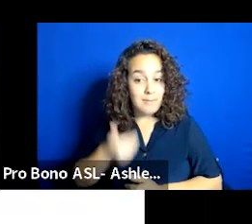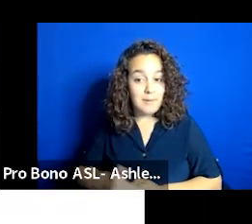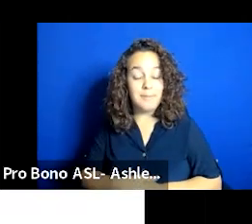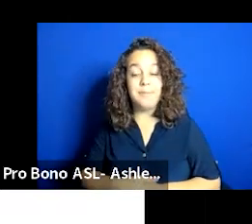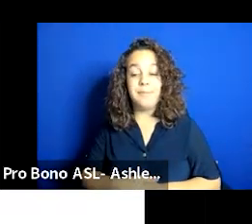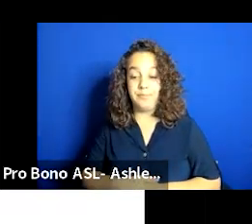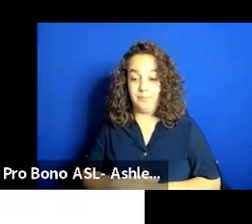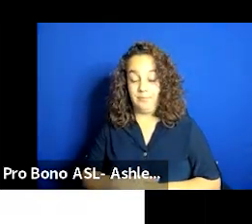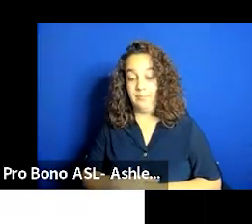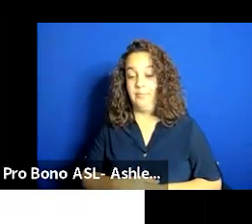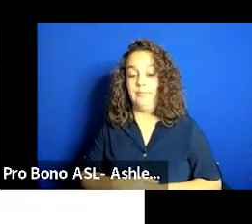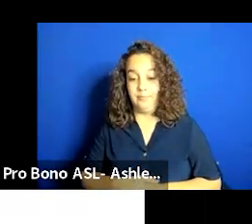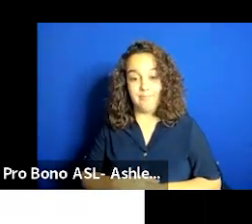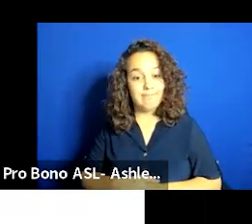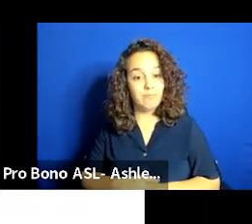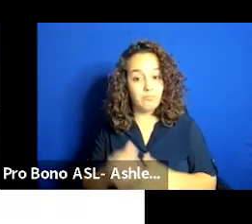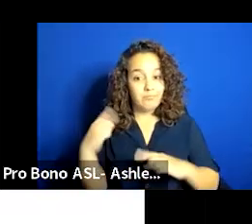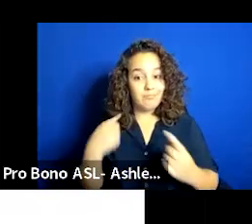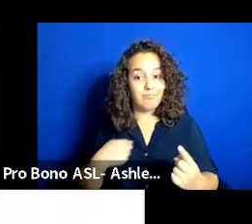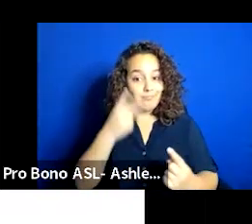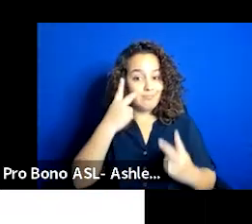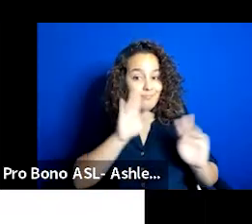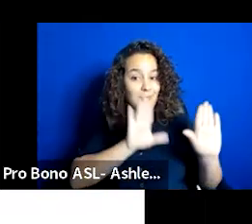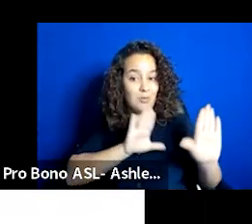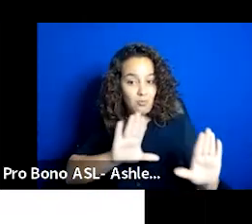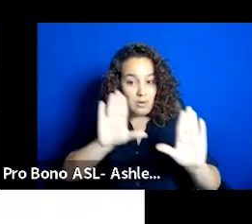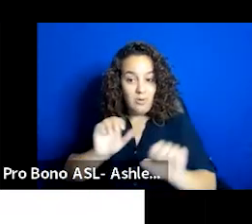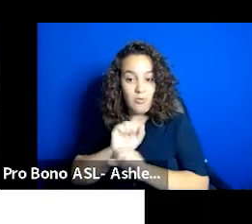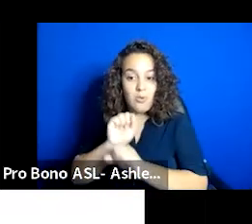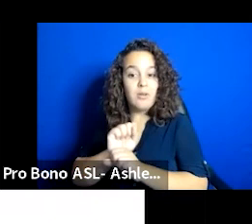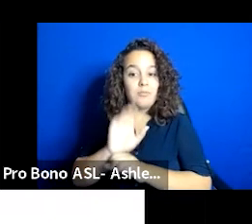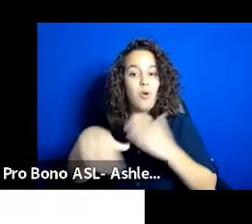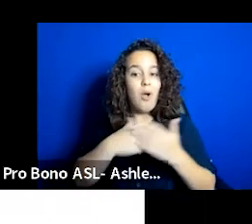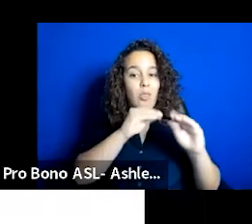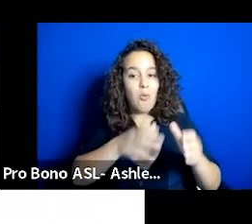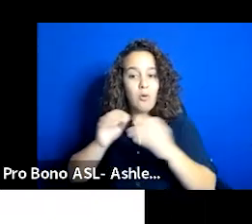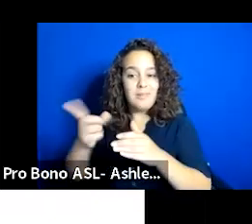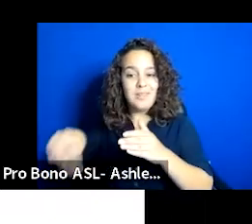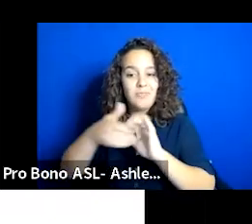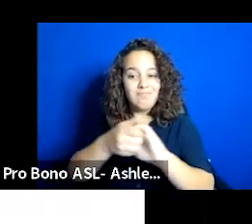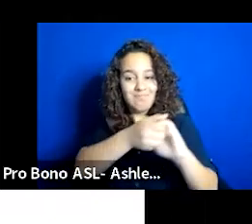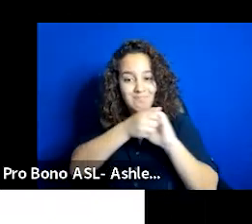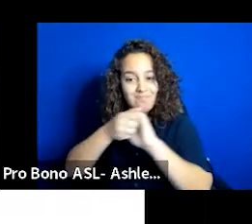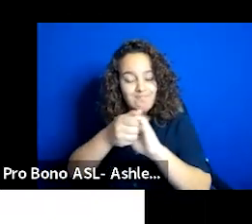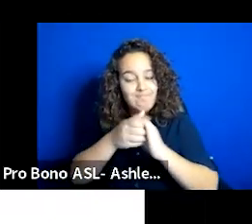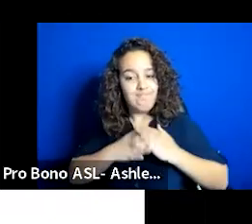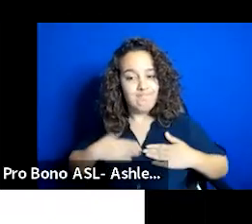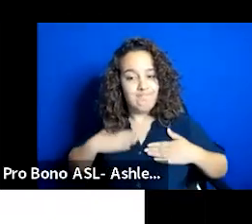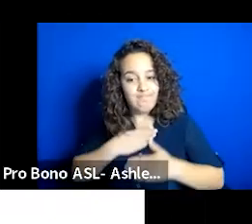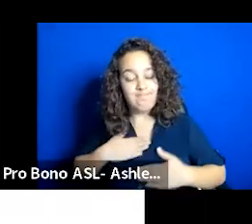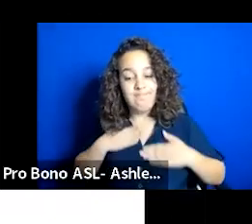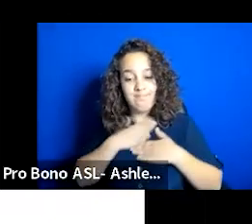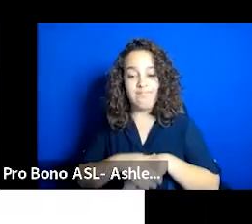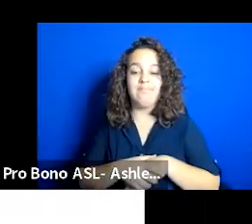see the great work that the collaboration of organizations in the Inland Empire are doing for this CCC